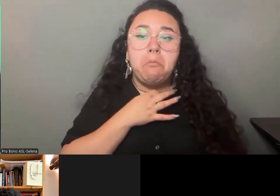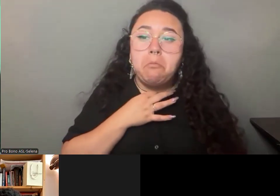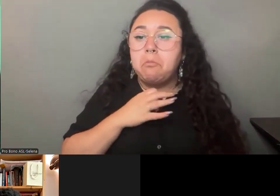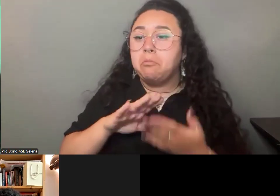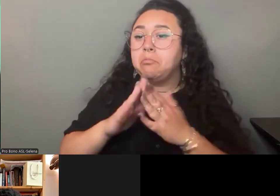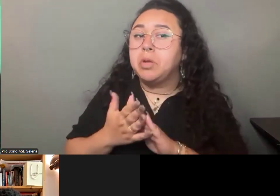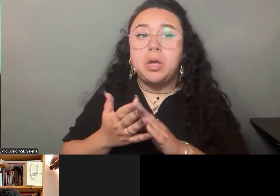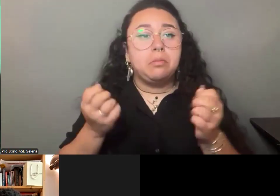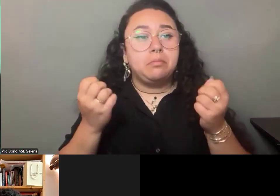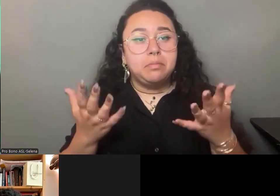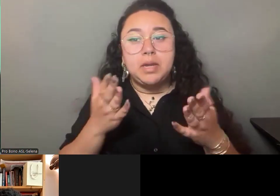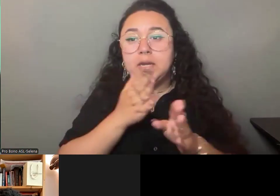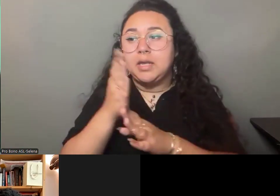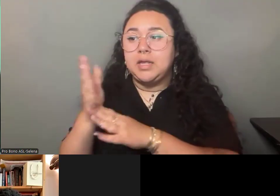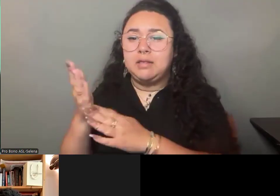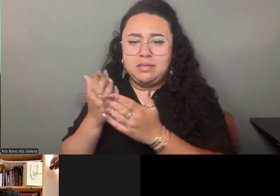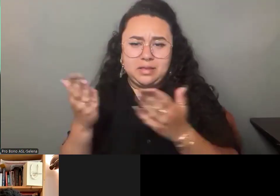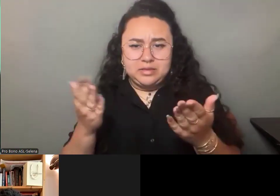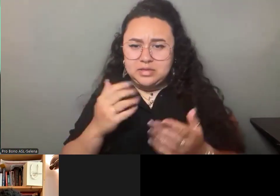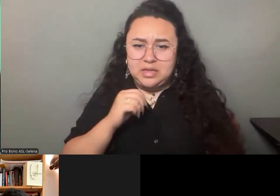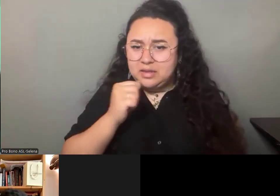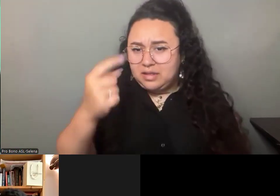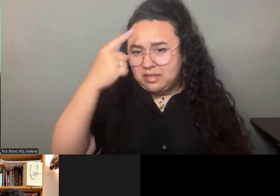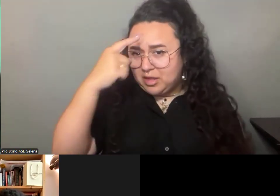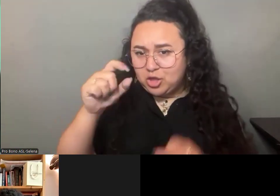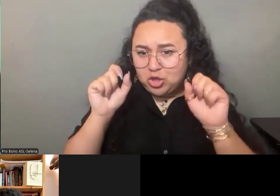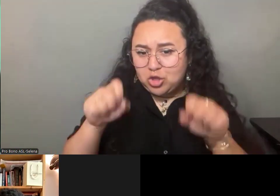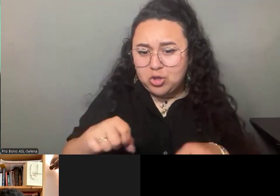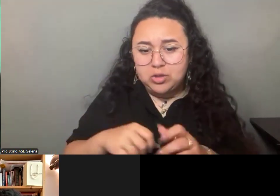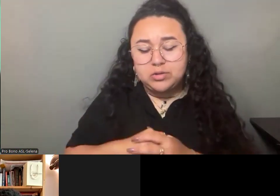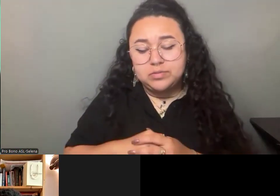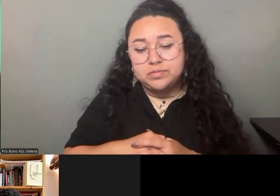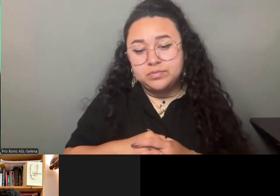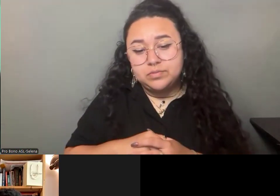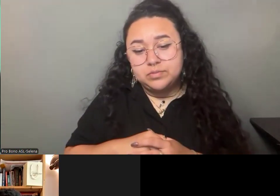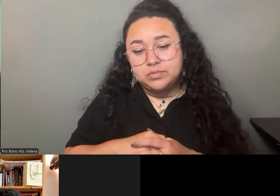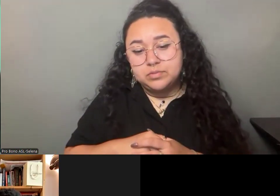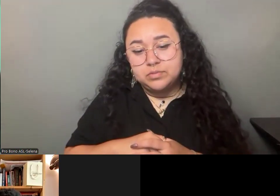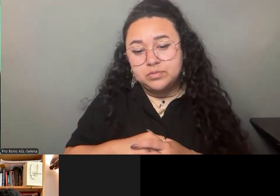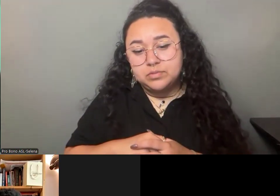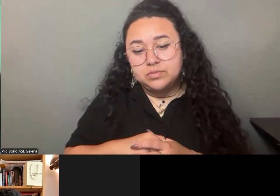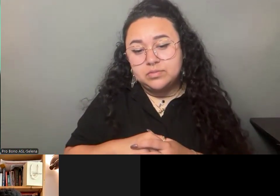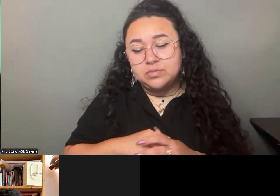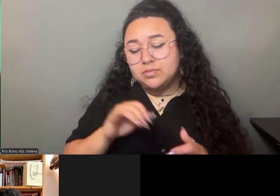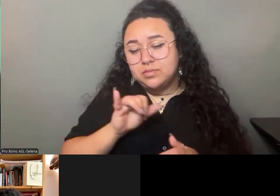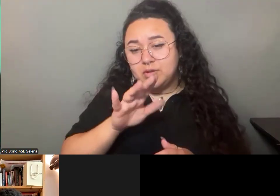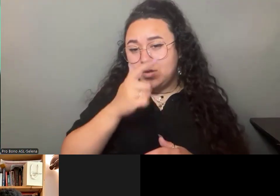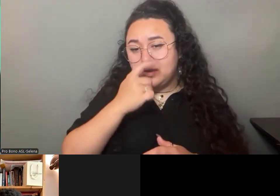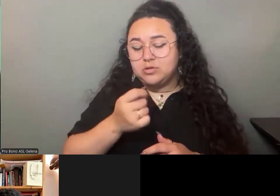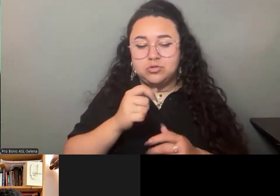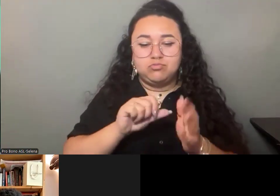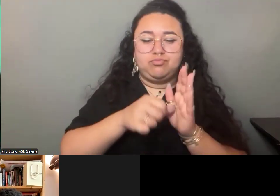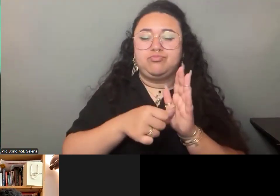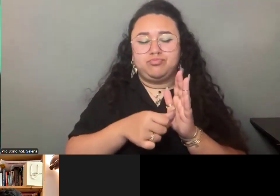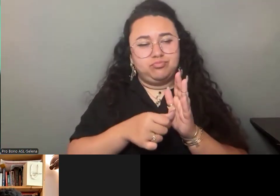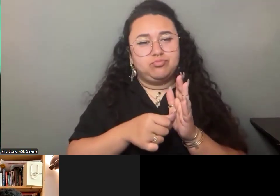kinds of things that they didn't necessarily think they were going to be, as well as having their interests, reinforced in the case of people who self-select for, say,